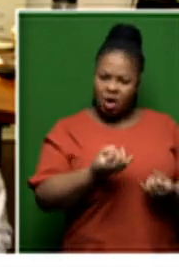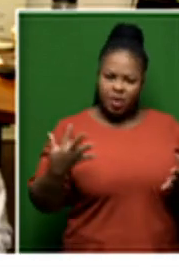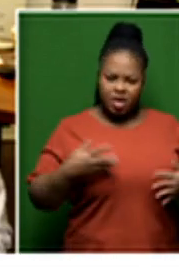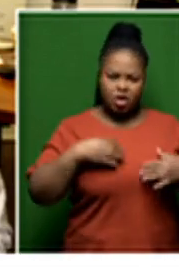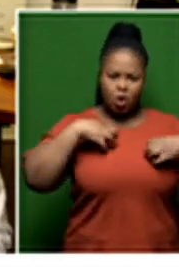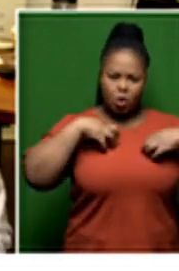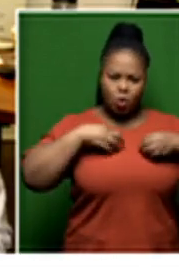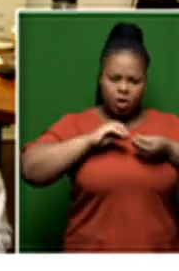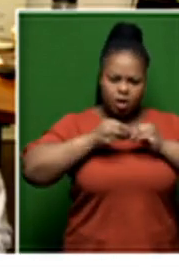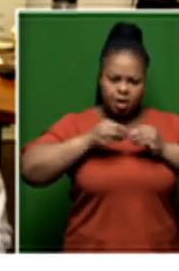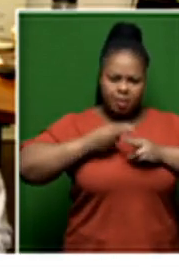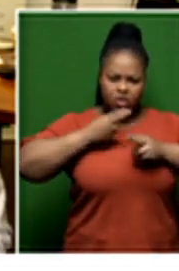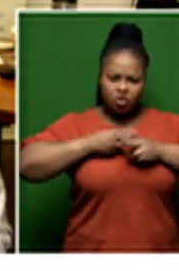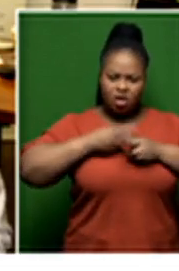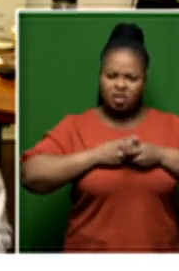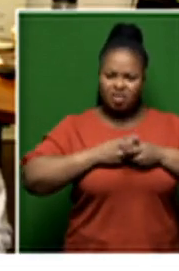and how many do we have today?